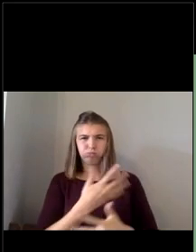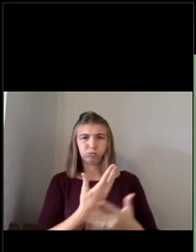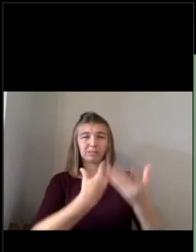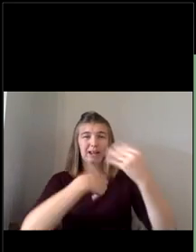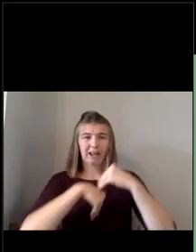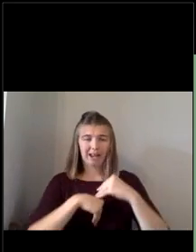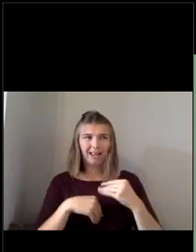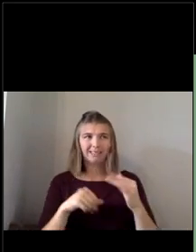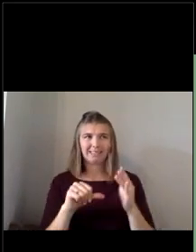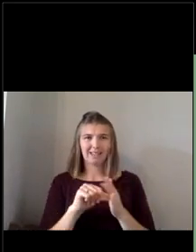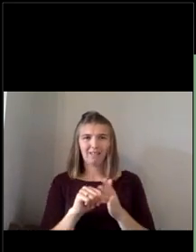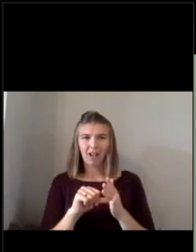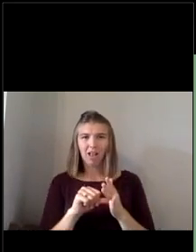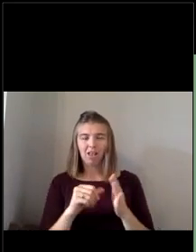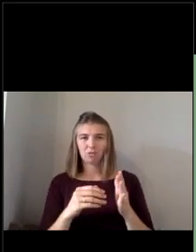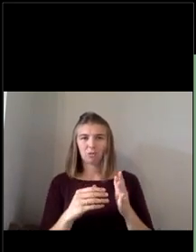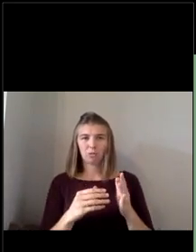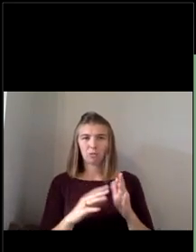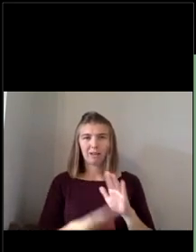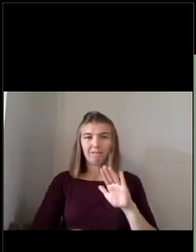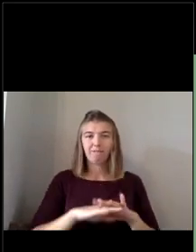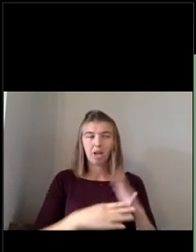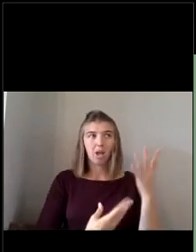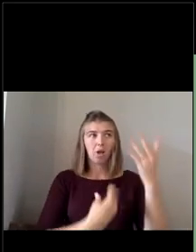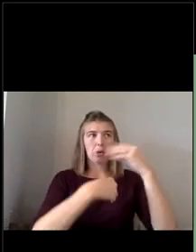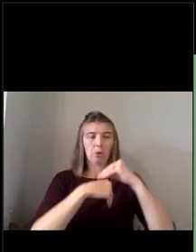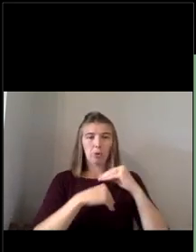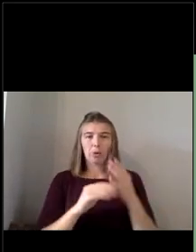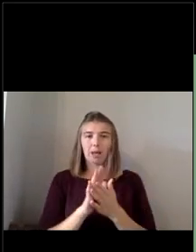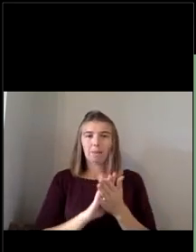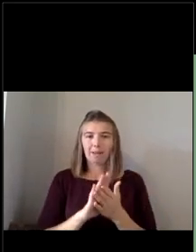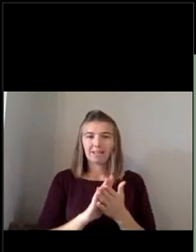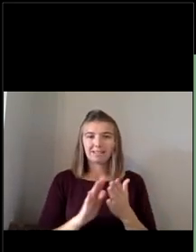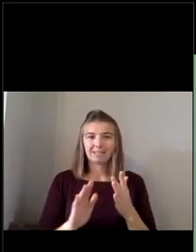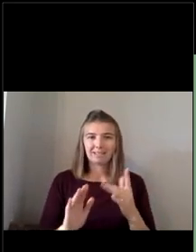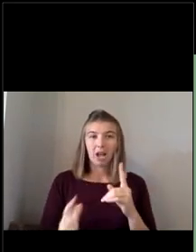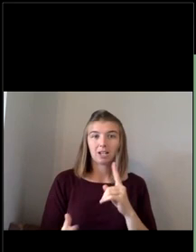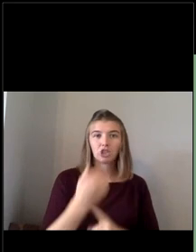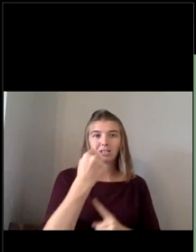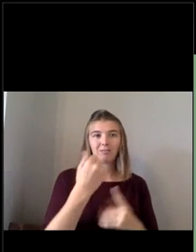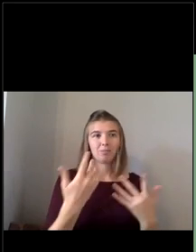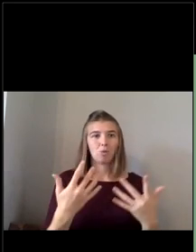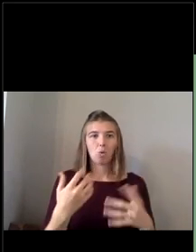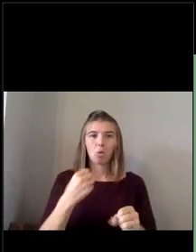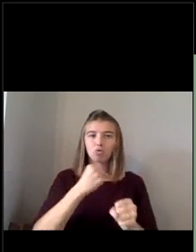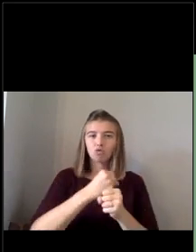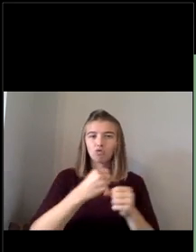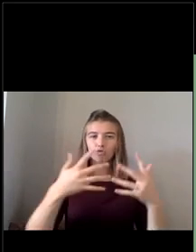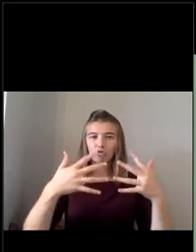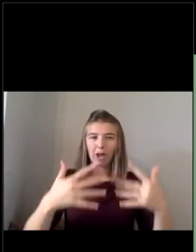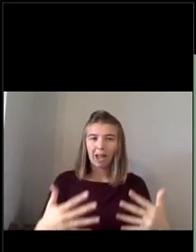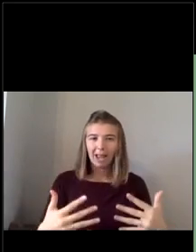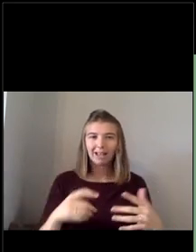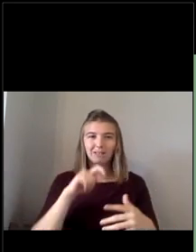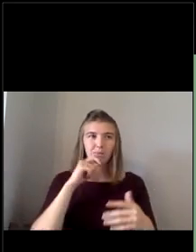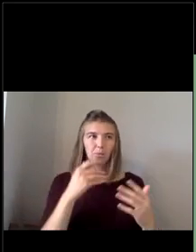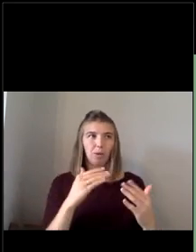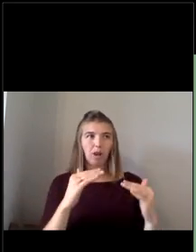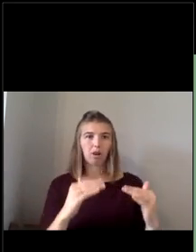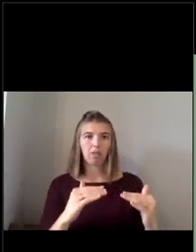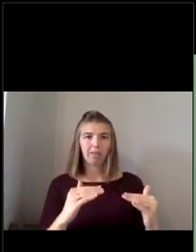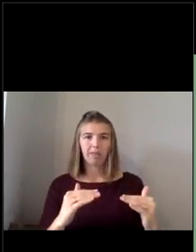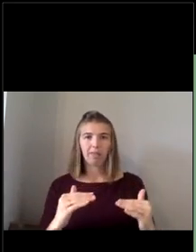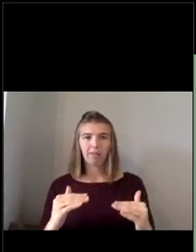suffer academically, and the performance may drop, and you know, their sense of well-being and confidence can